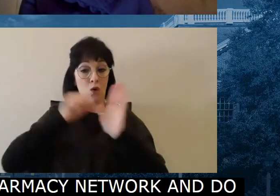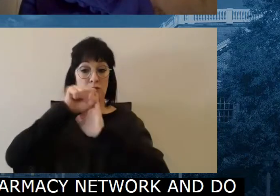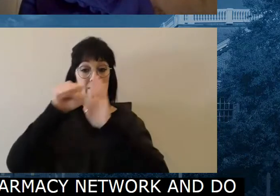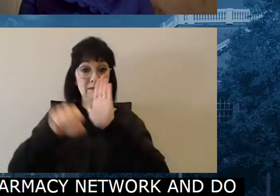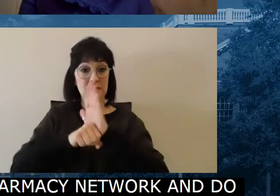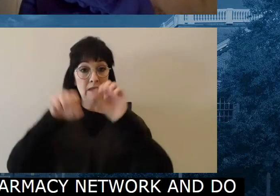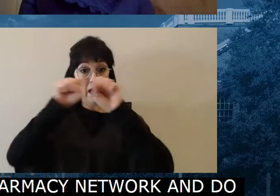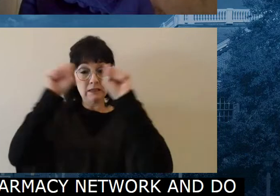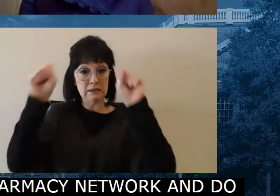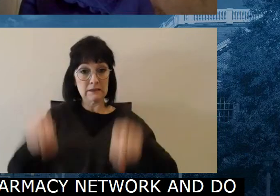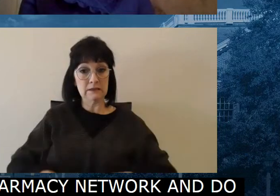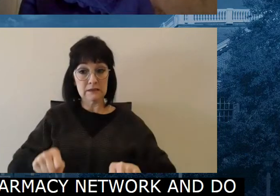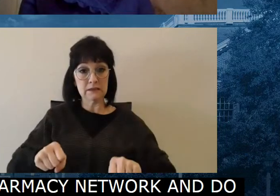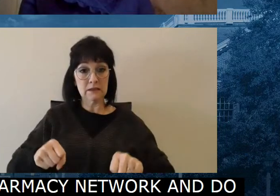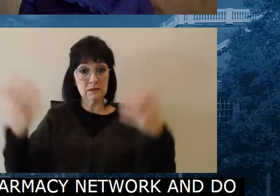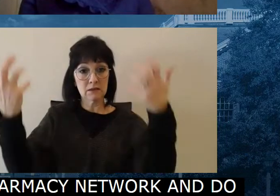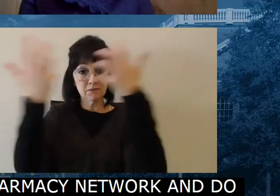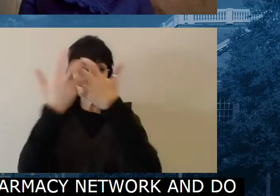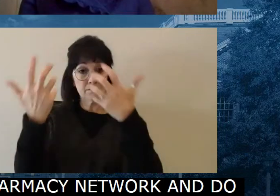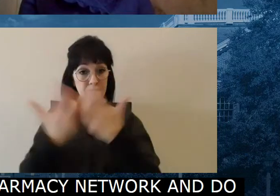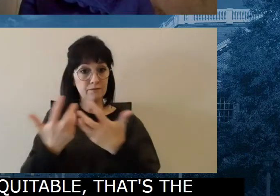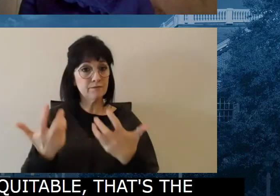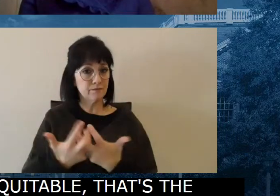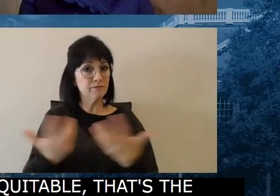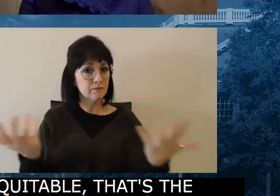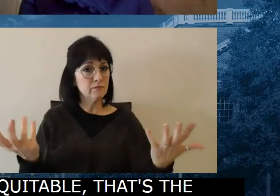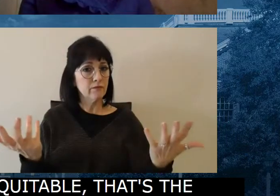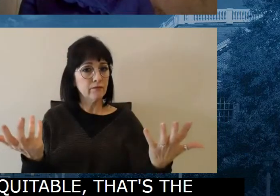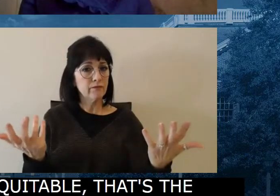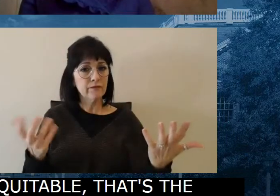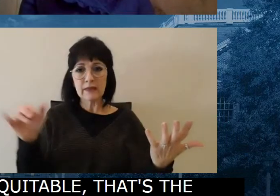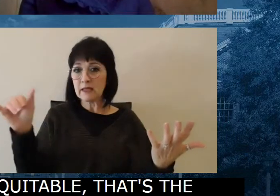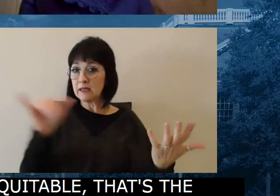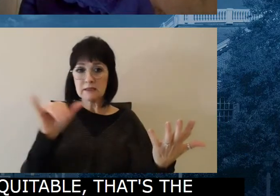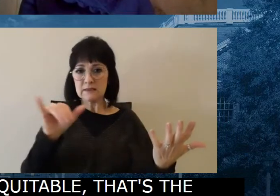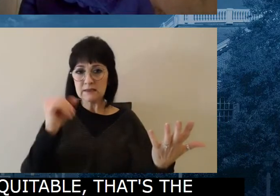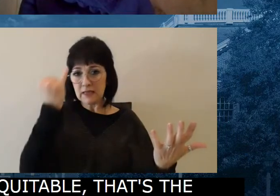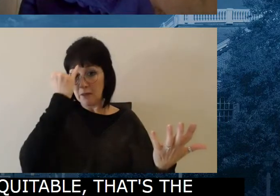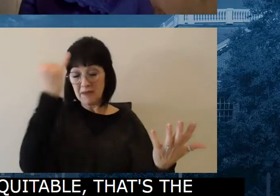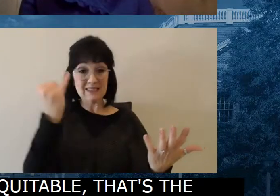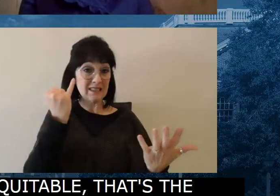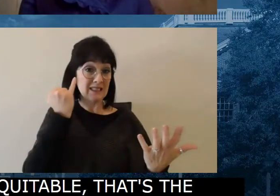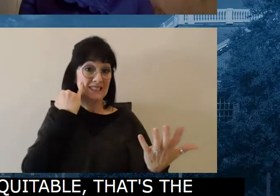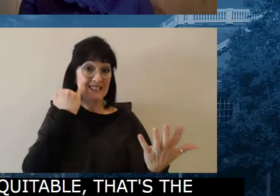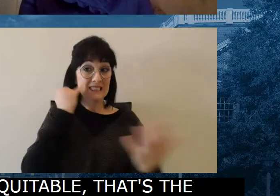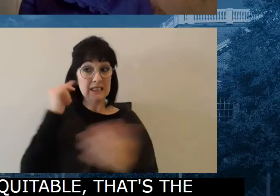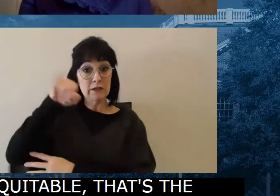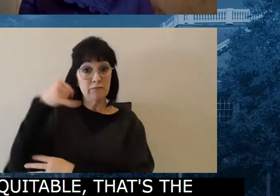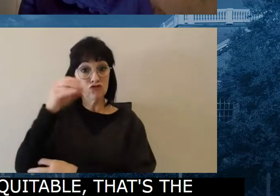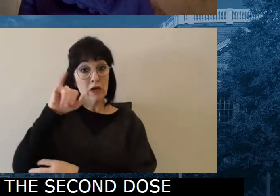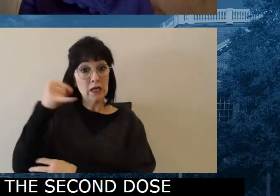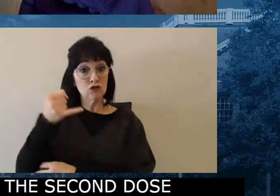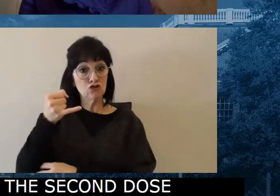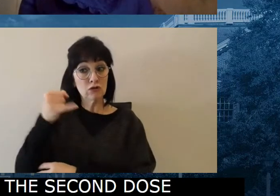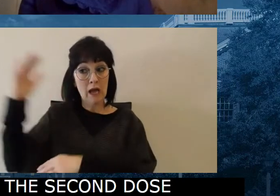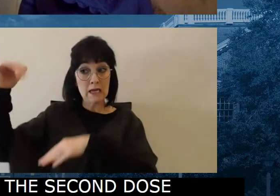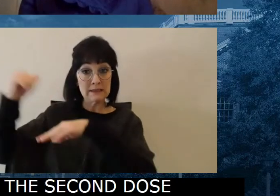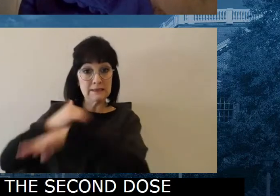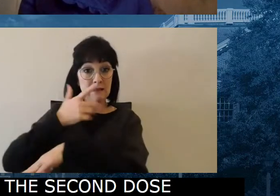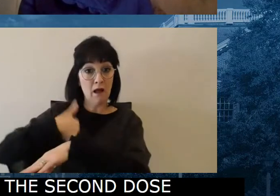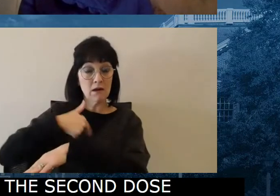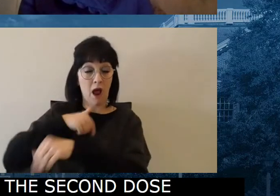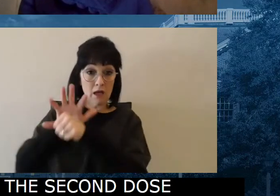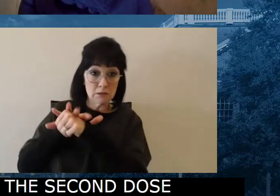think if you think about the J&J, if we ever get big supply, that really is an